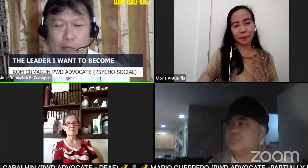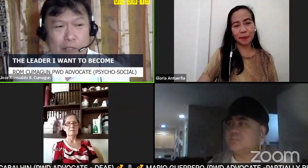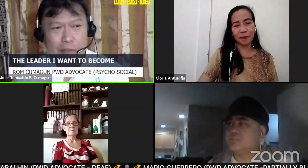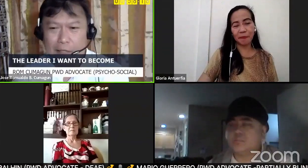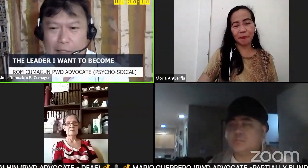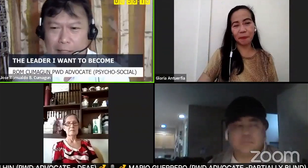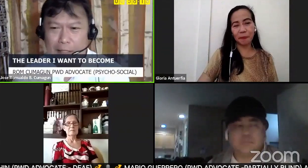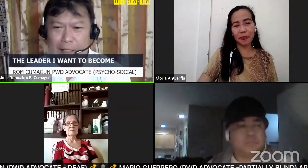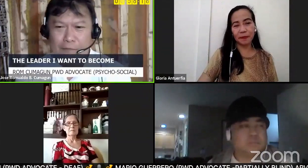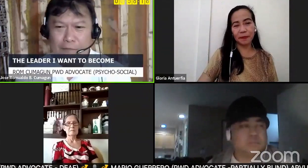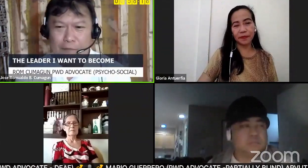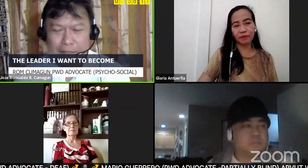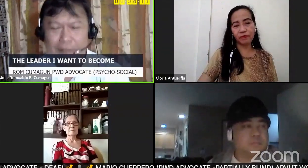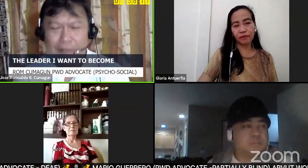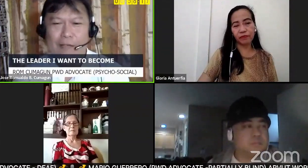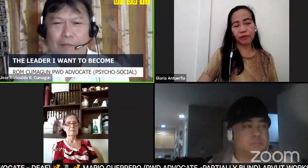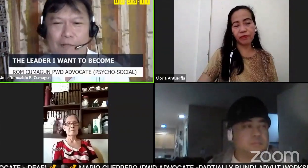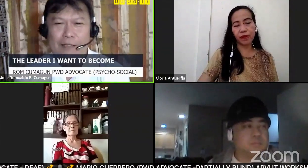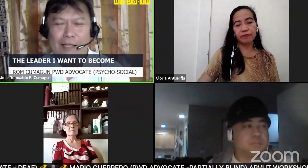Because